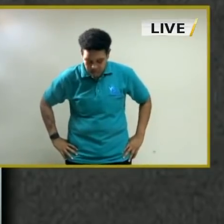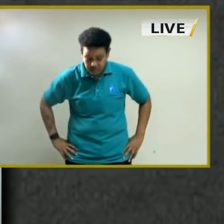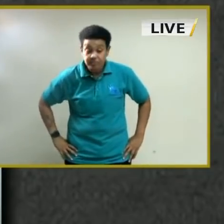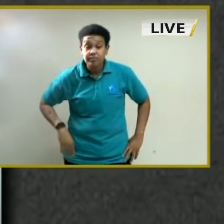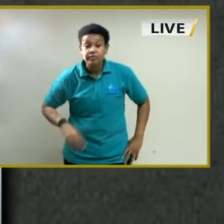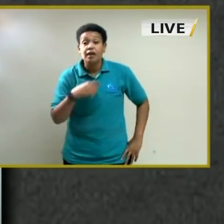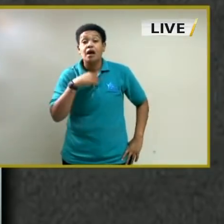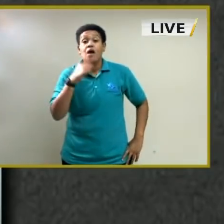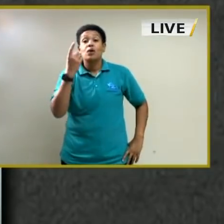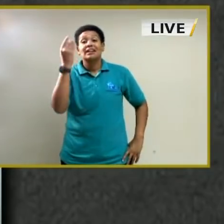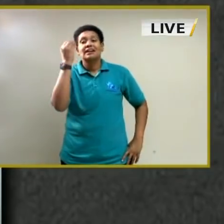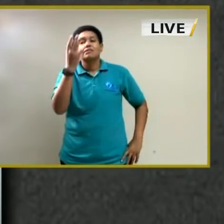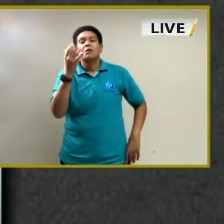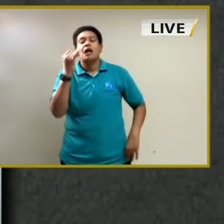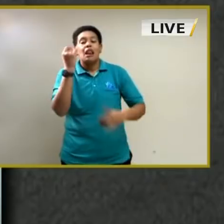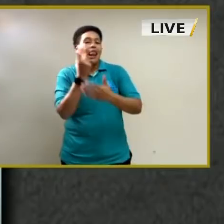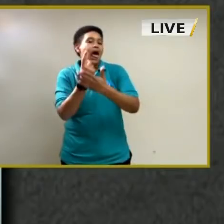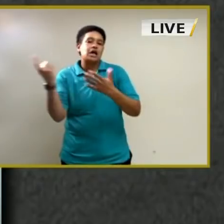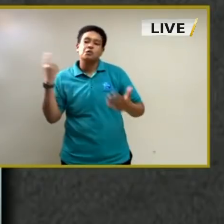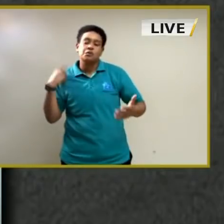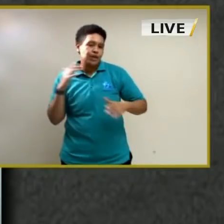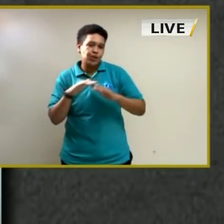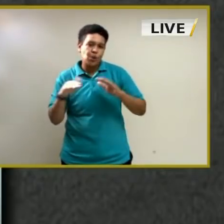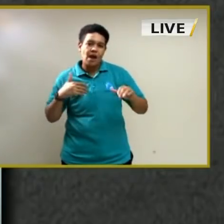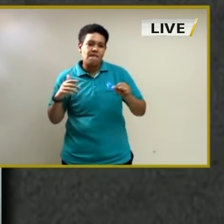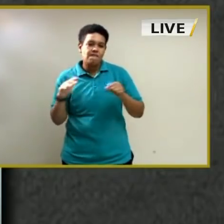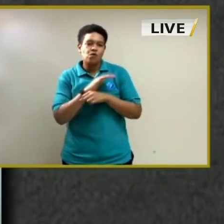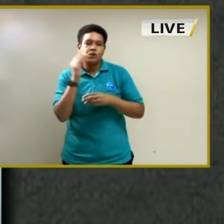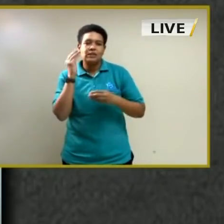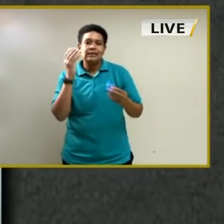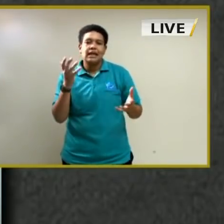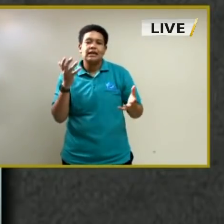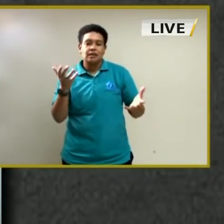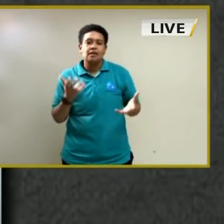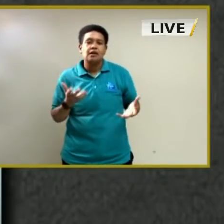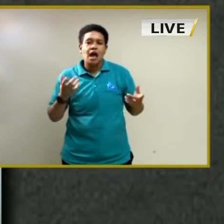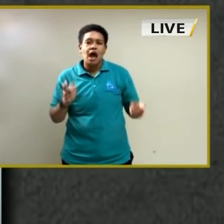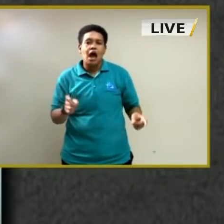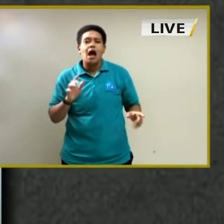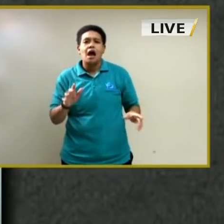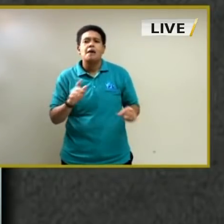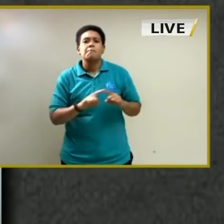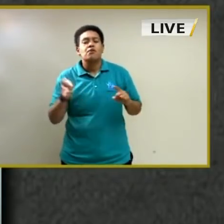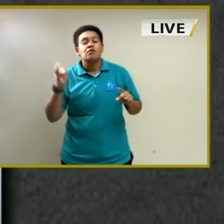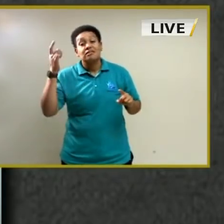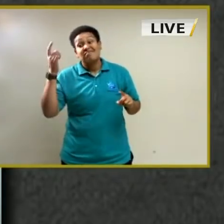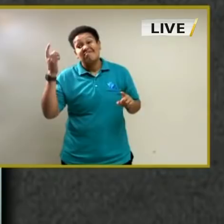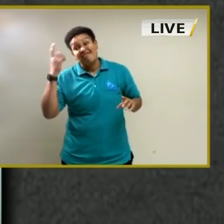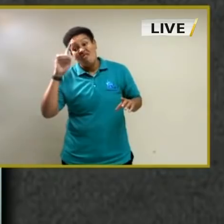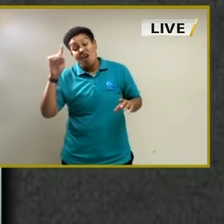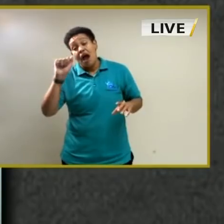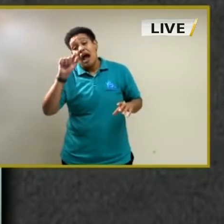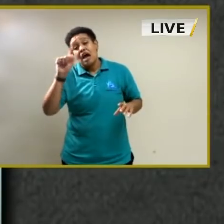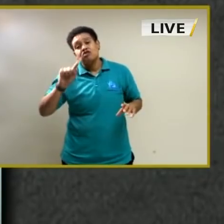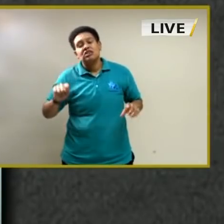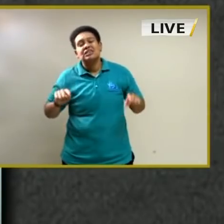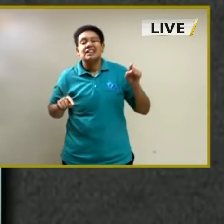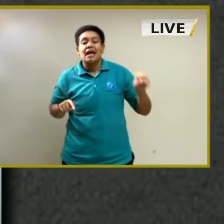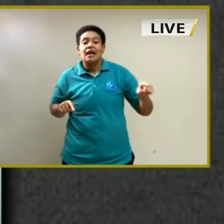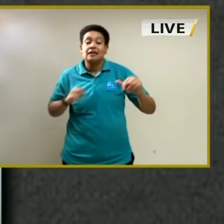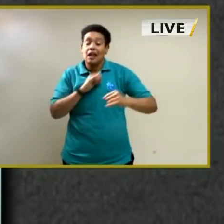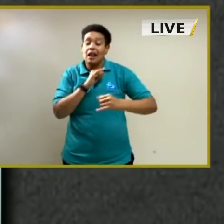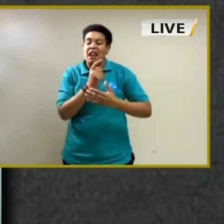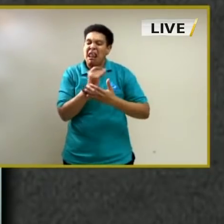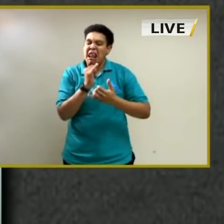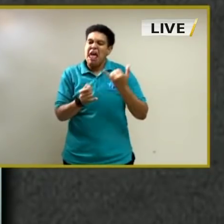last week. I don't have the full data set. But for AstraZeneca in the